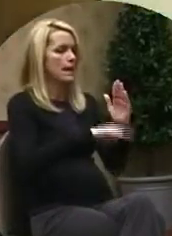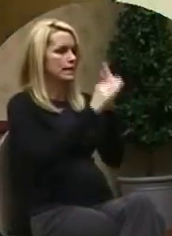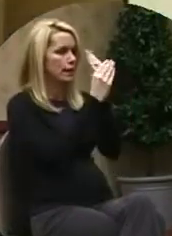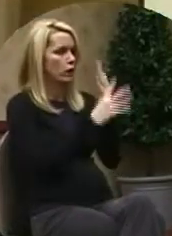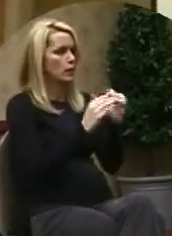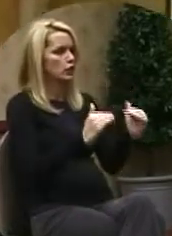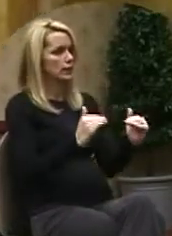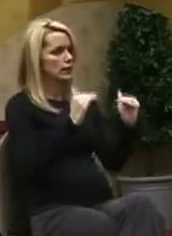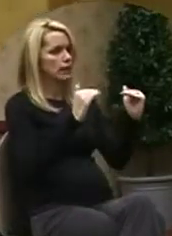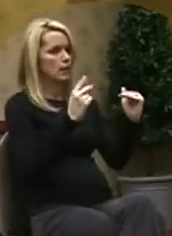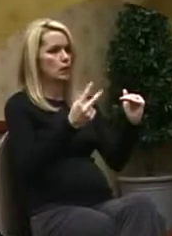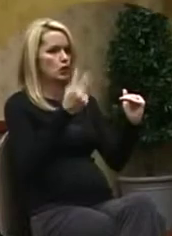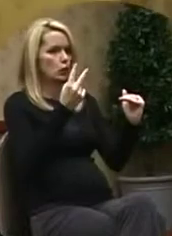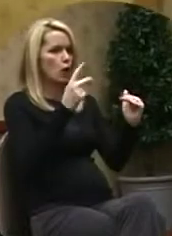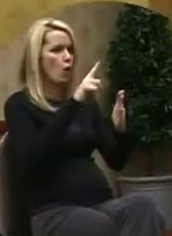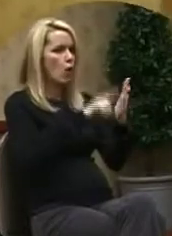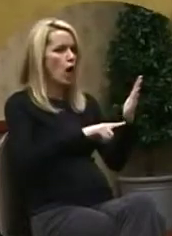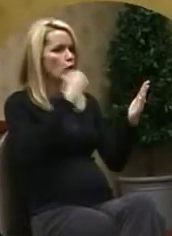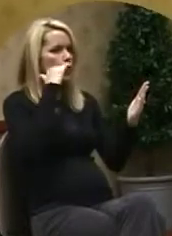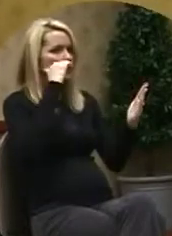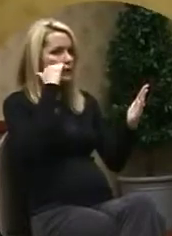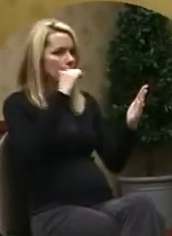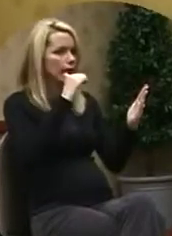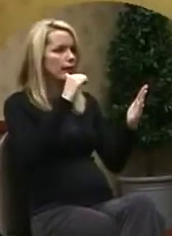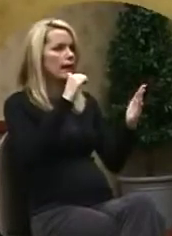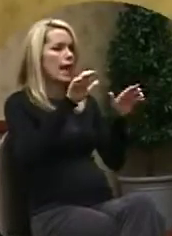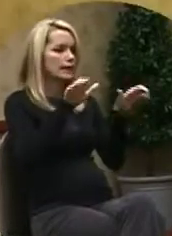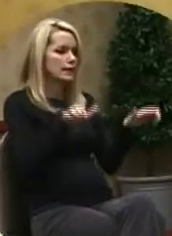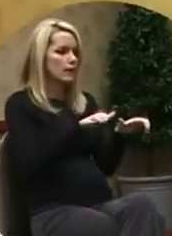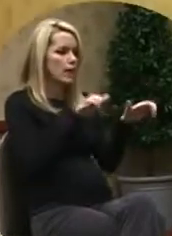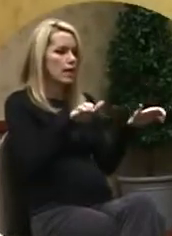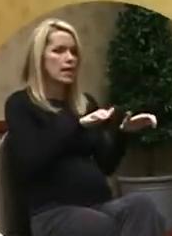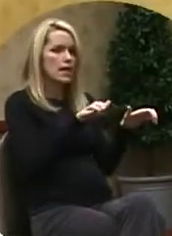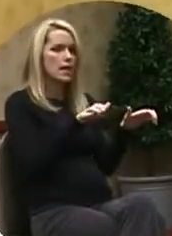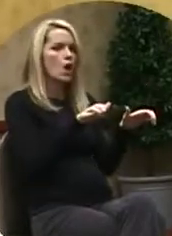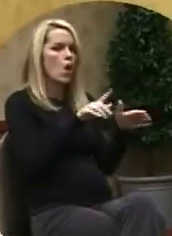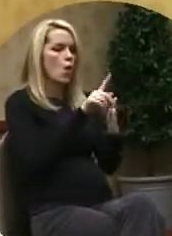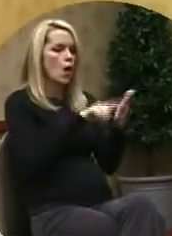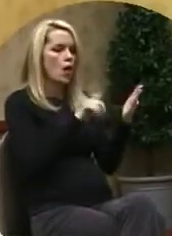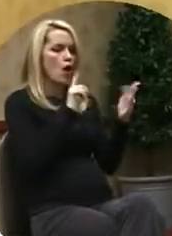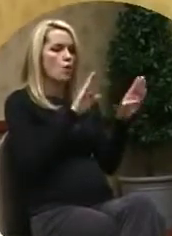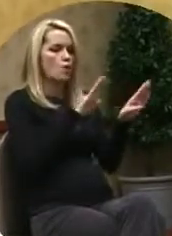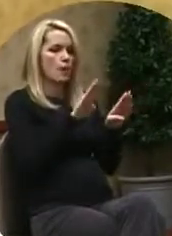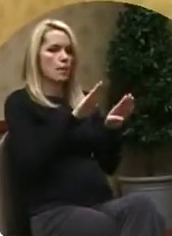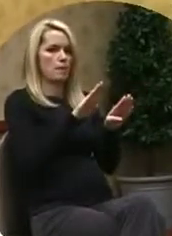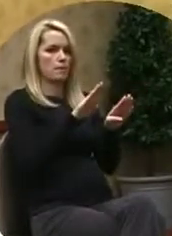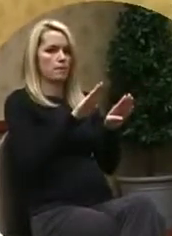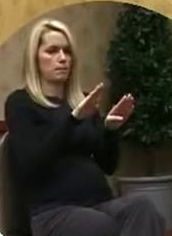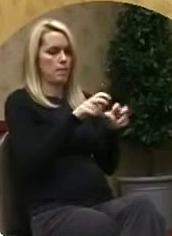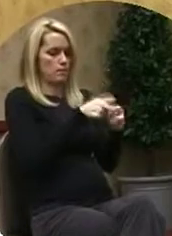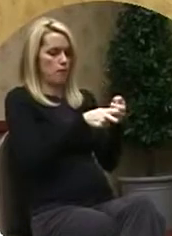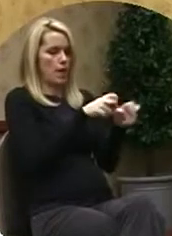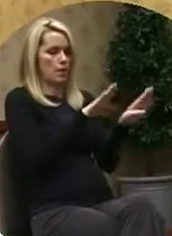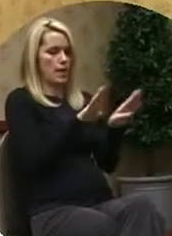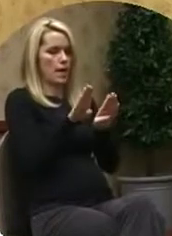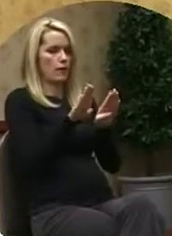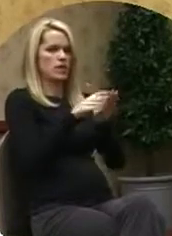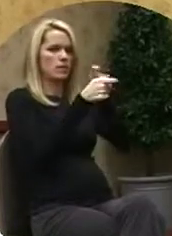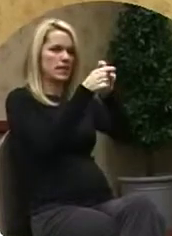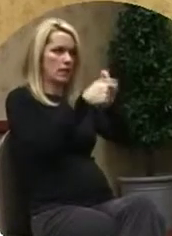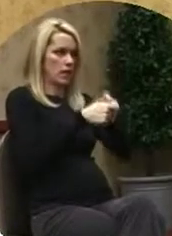fill in what is the routine, the activity, or the context, and what are the problem behaviors. You're going to start getting more specific now and more